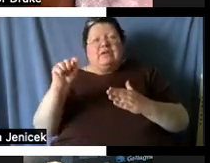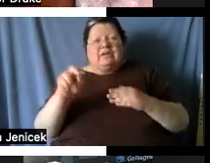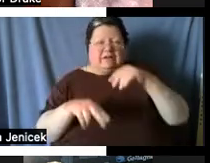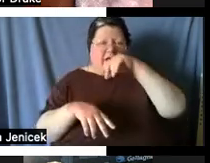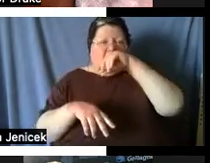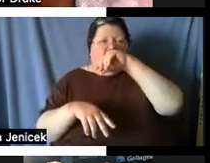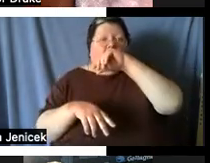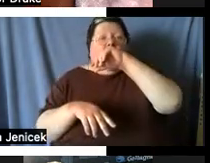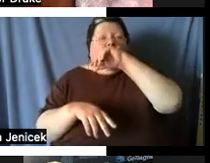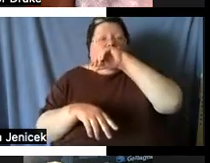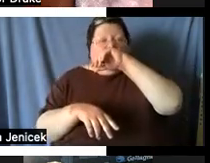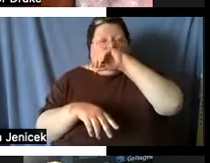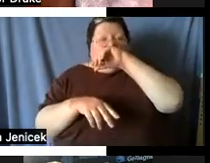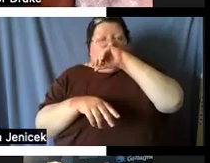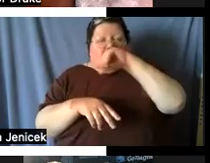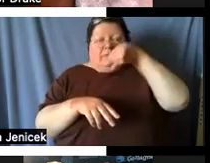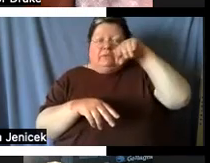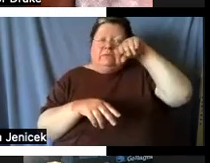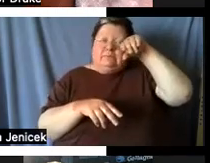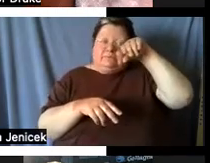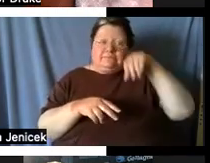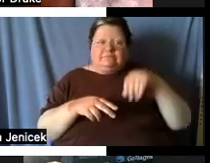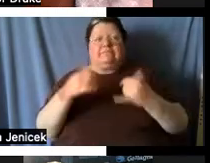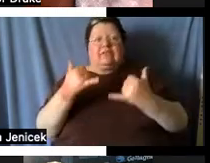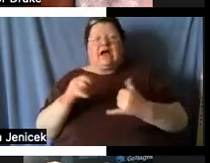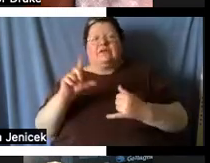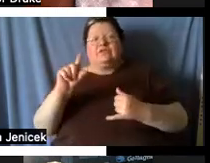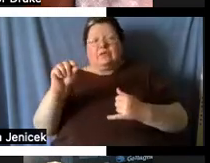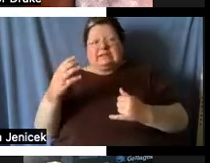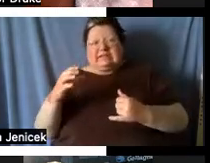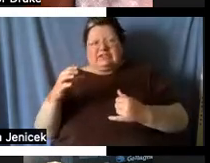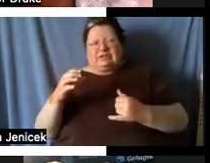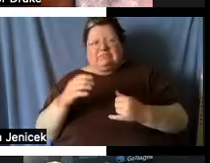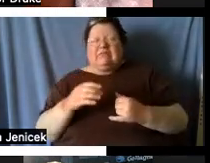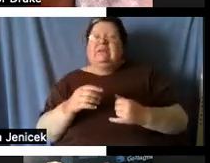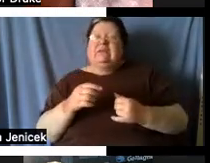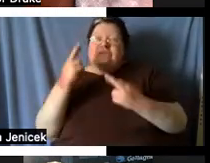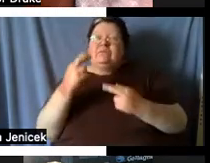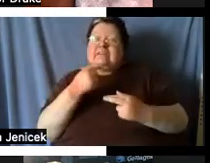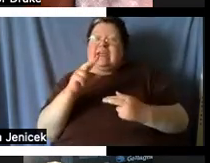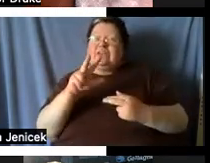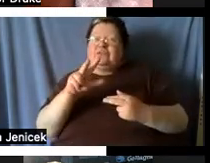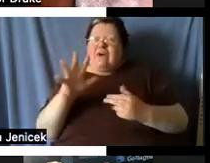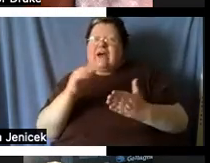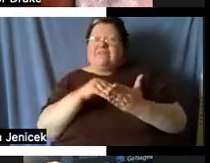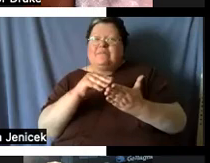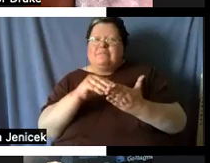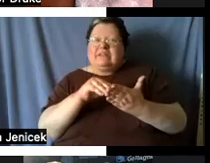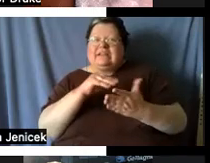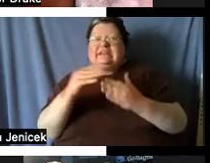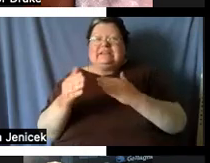All right, well, if we take the 20th century anyway, it's quite reasonable to say 35 million people died on